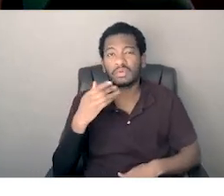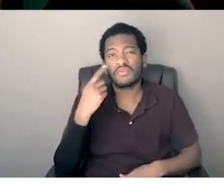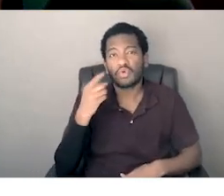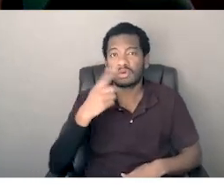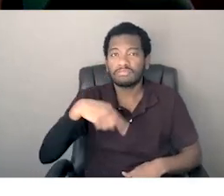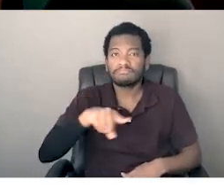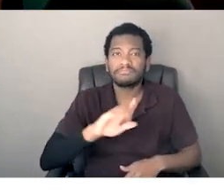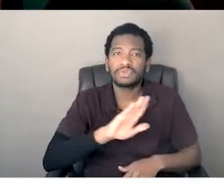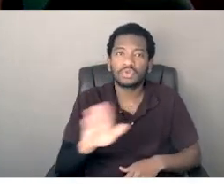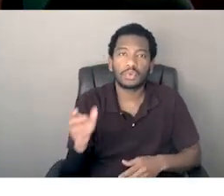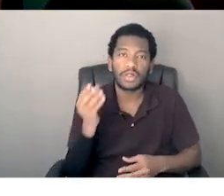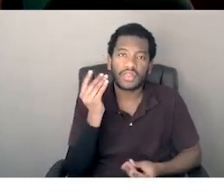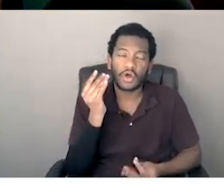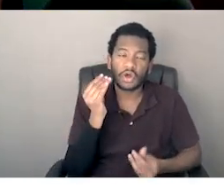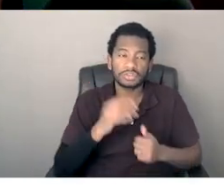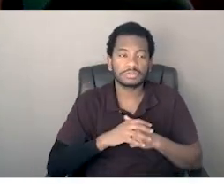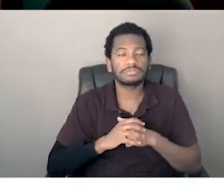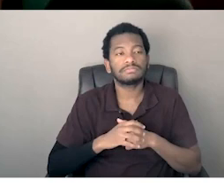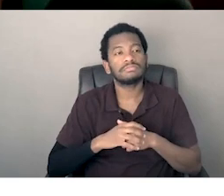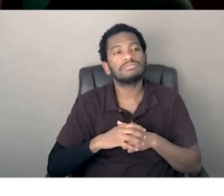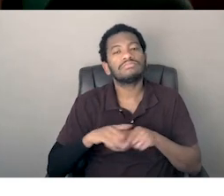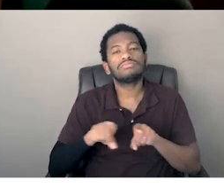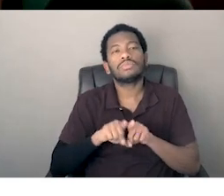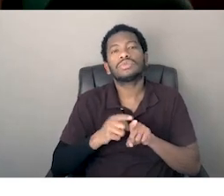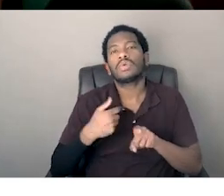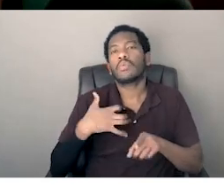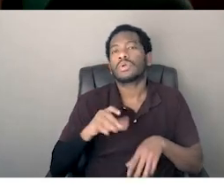you also a different set of words.